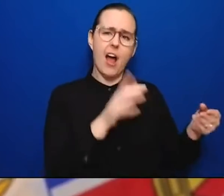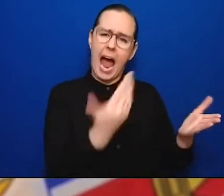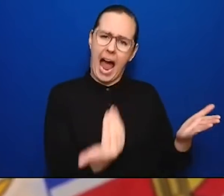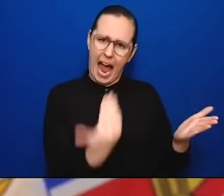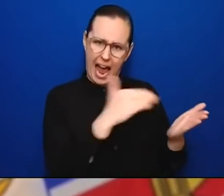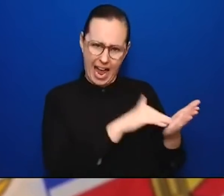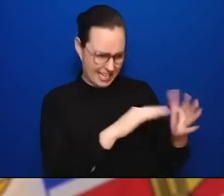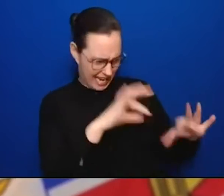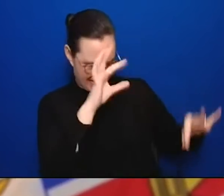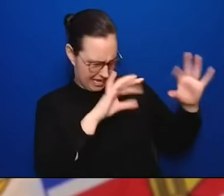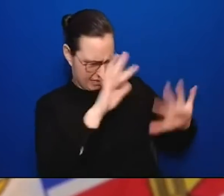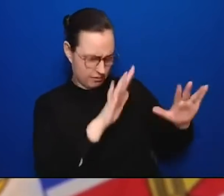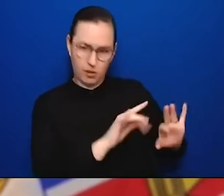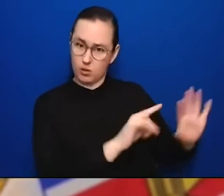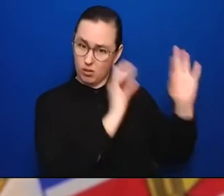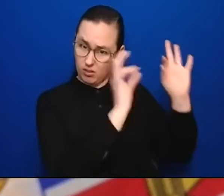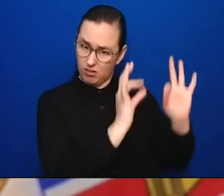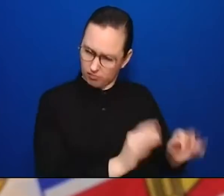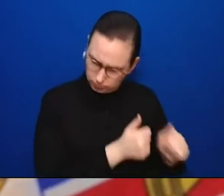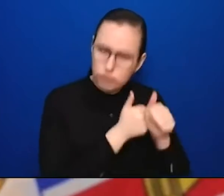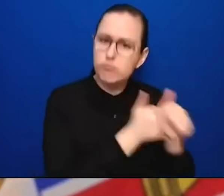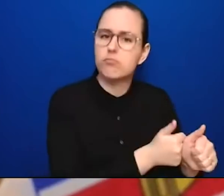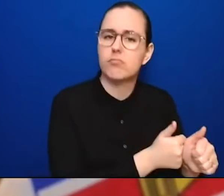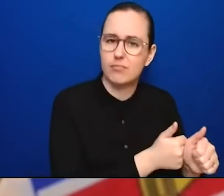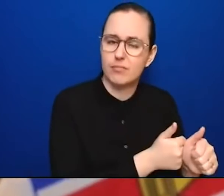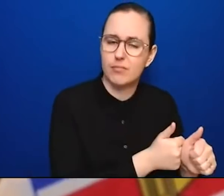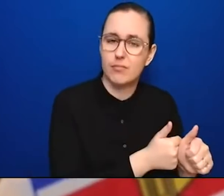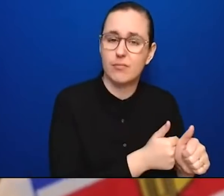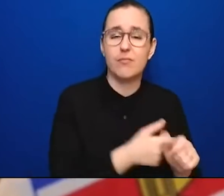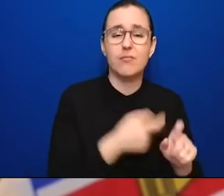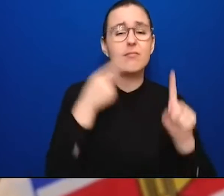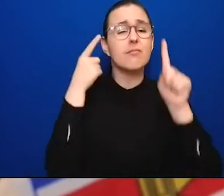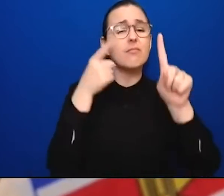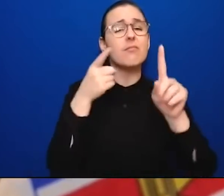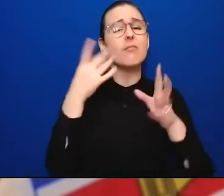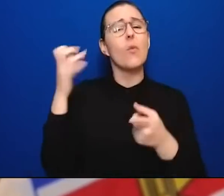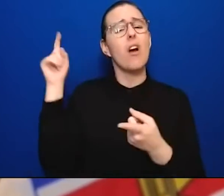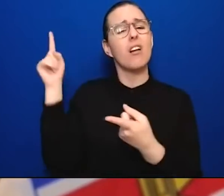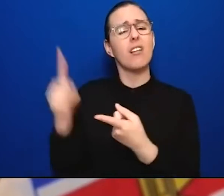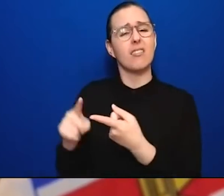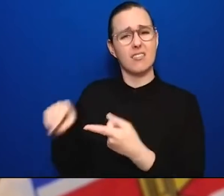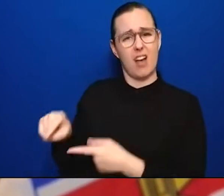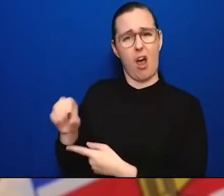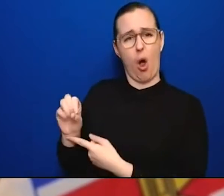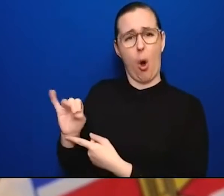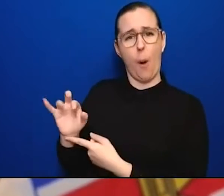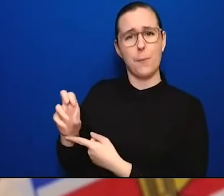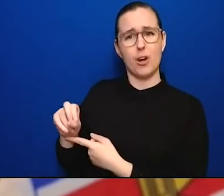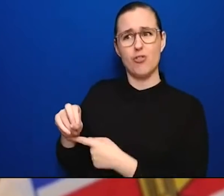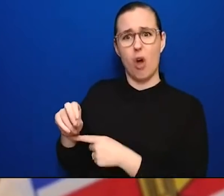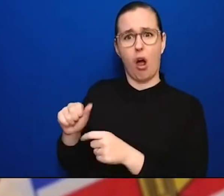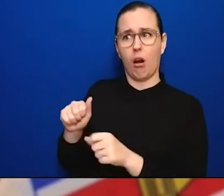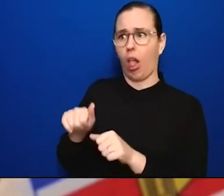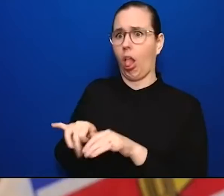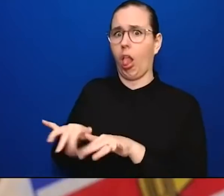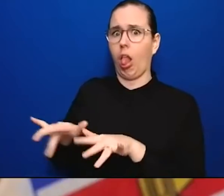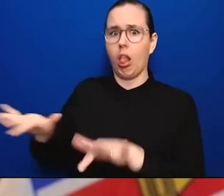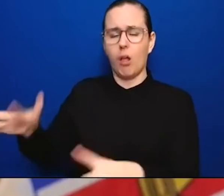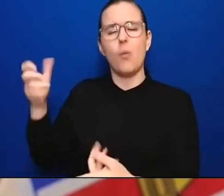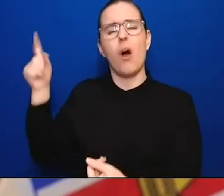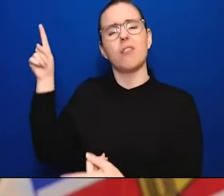Omicron circulation in our communities and making sure we can continue to operate our businesses. It's about